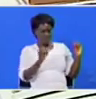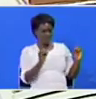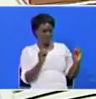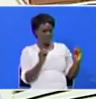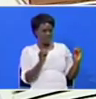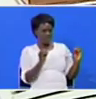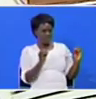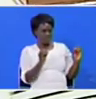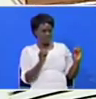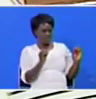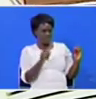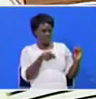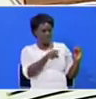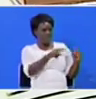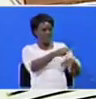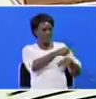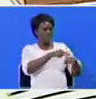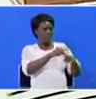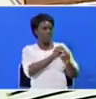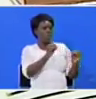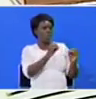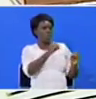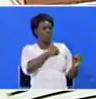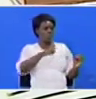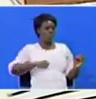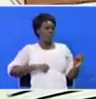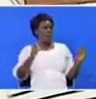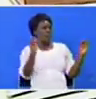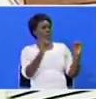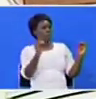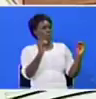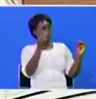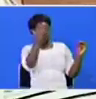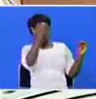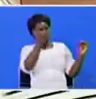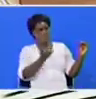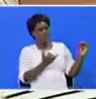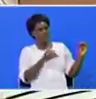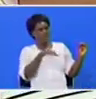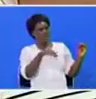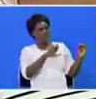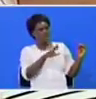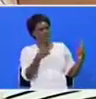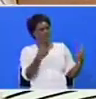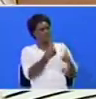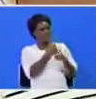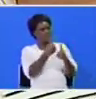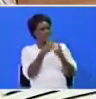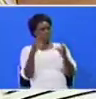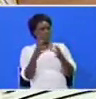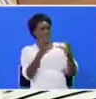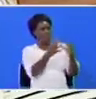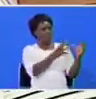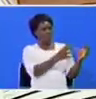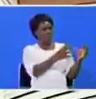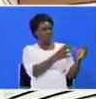one. They are neither national nor super, because they're a conglomeration of different parties.